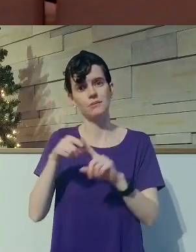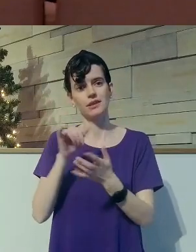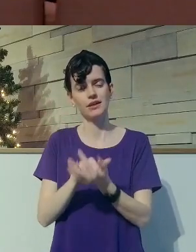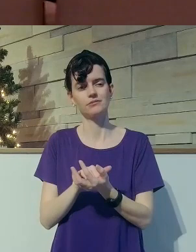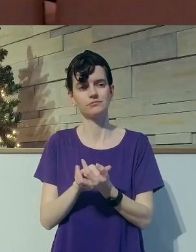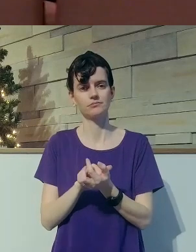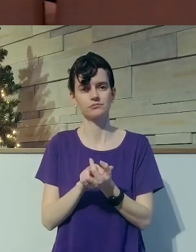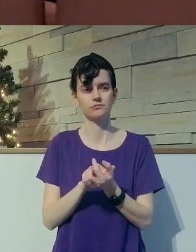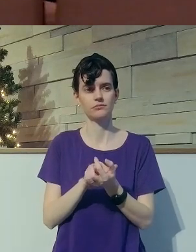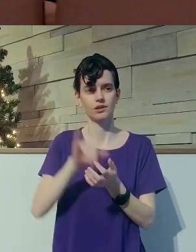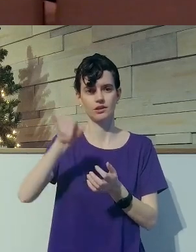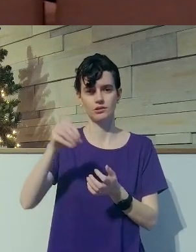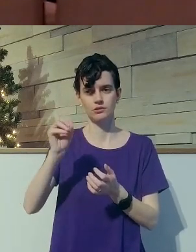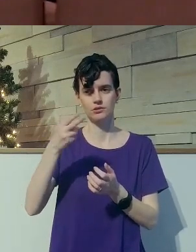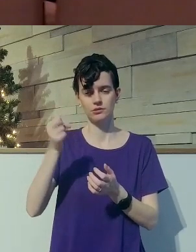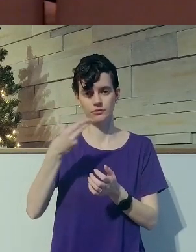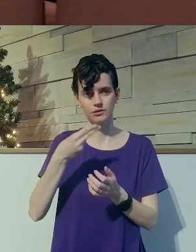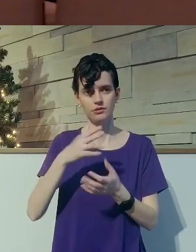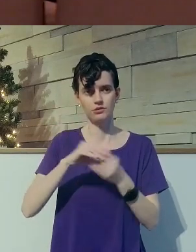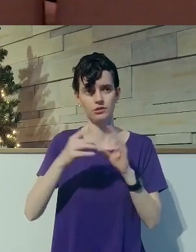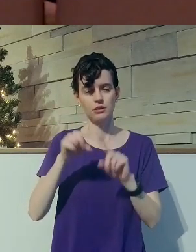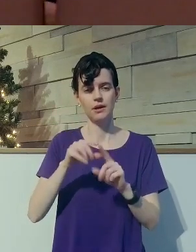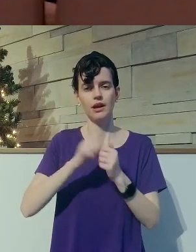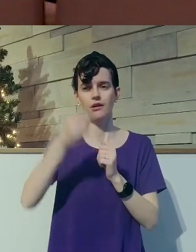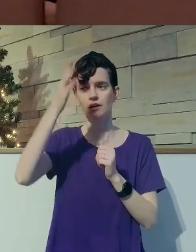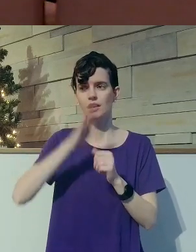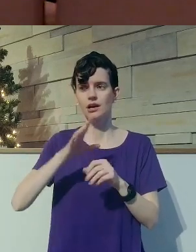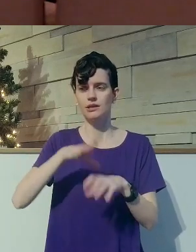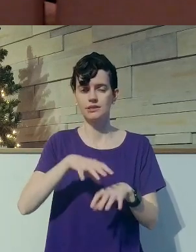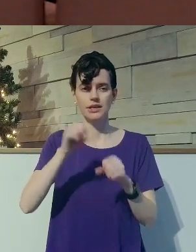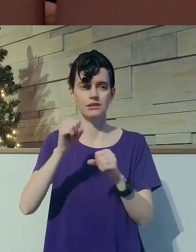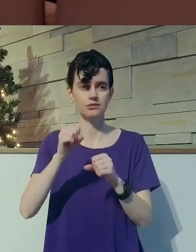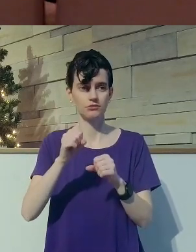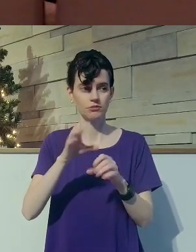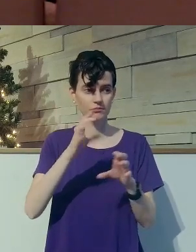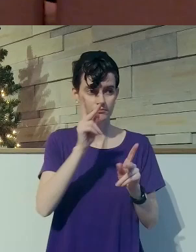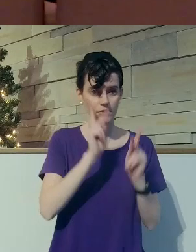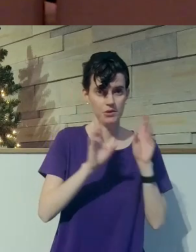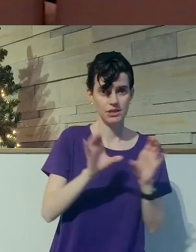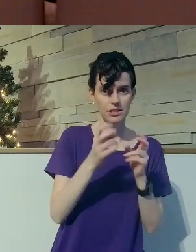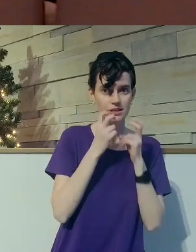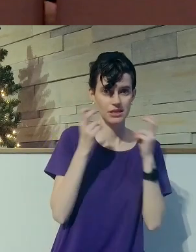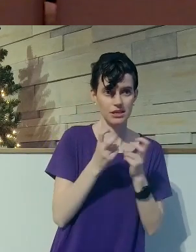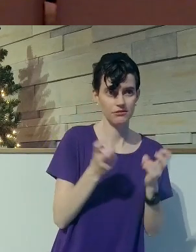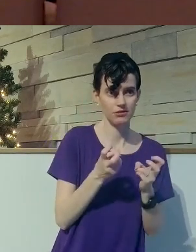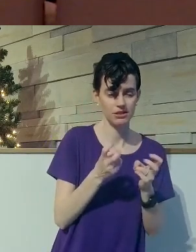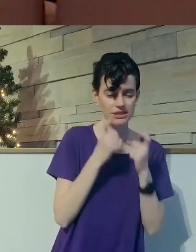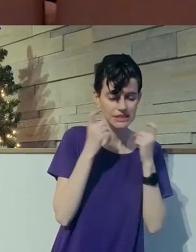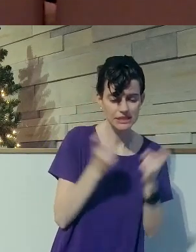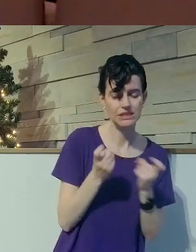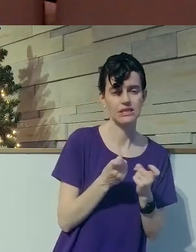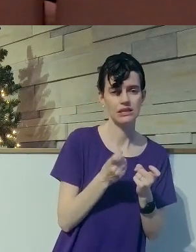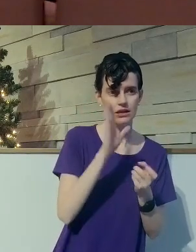that. Joseph's story is also a story about how God takes what people did, evil and sin,